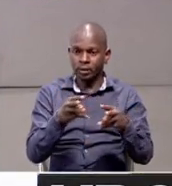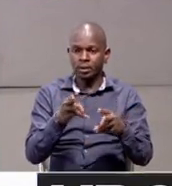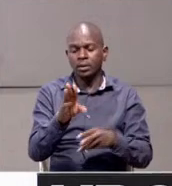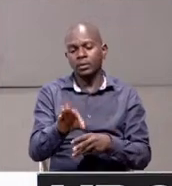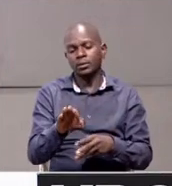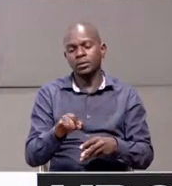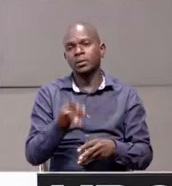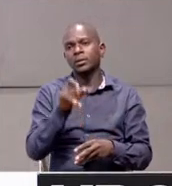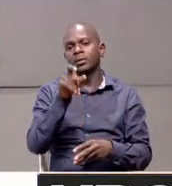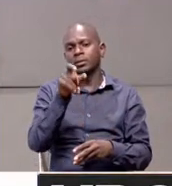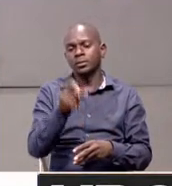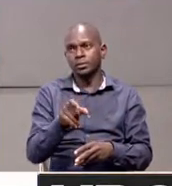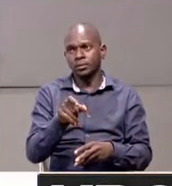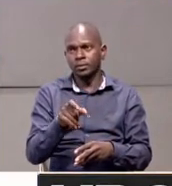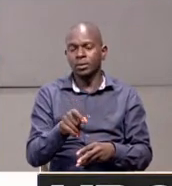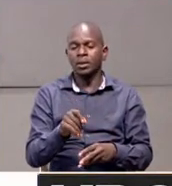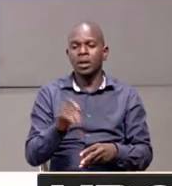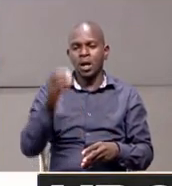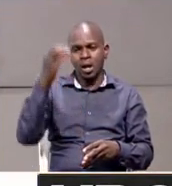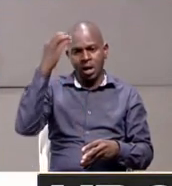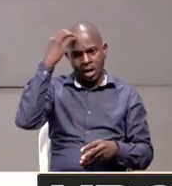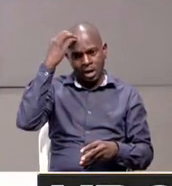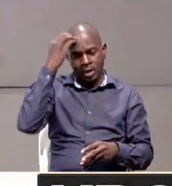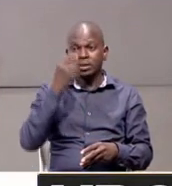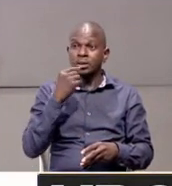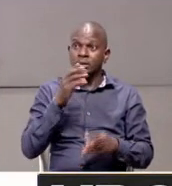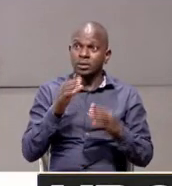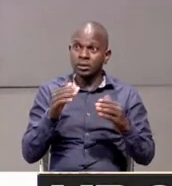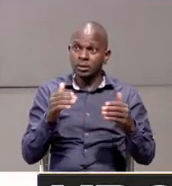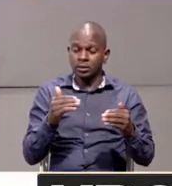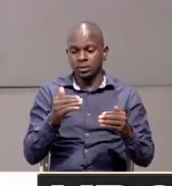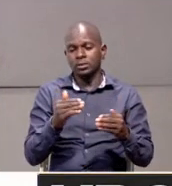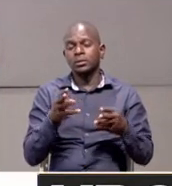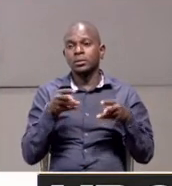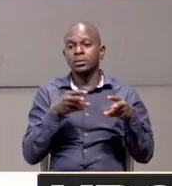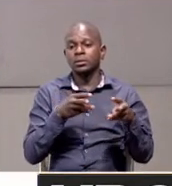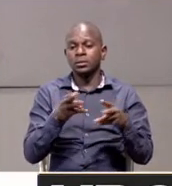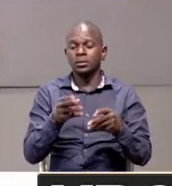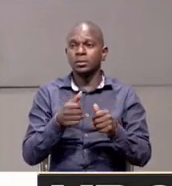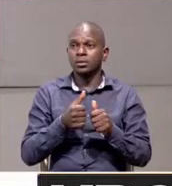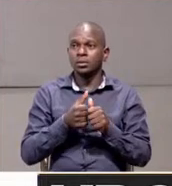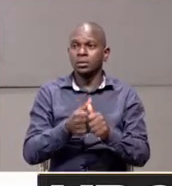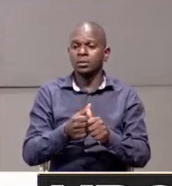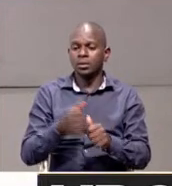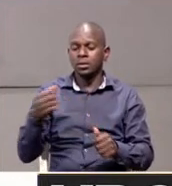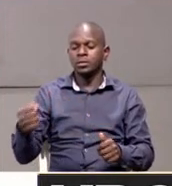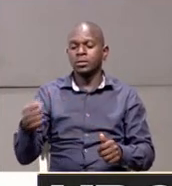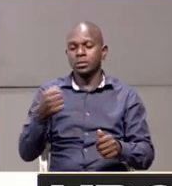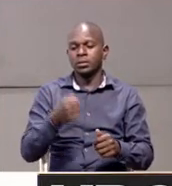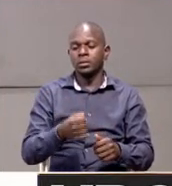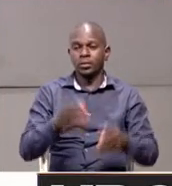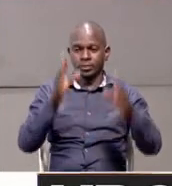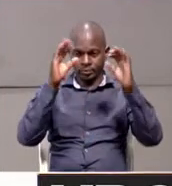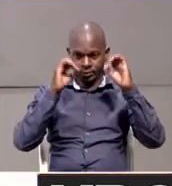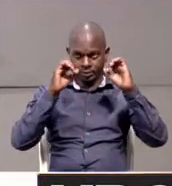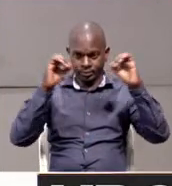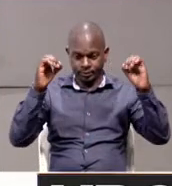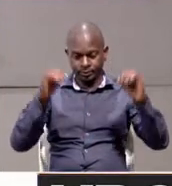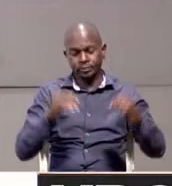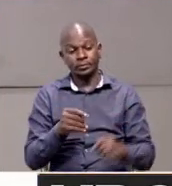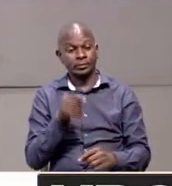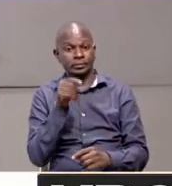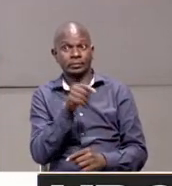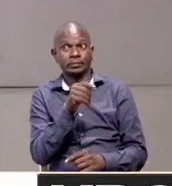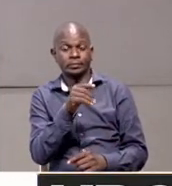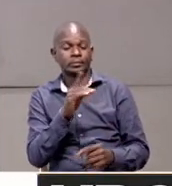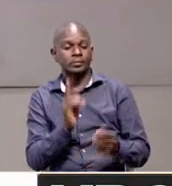identify an individual. Hajunus Kakande adds that there are systems followed in every appointment by the president. For him, when